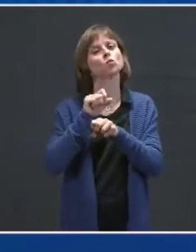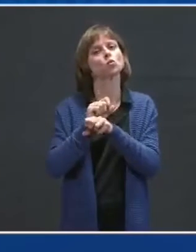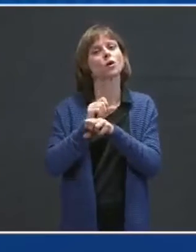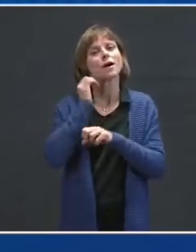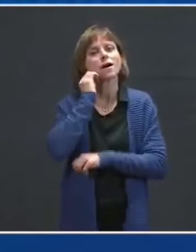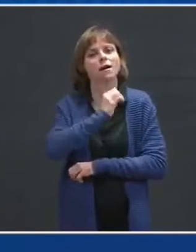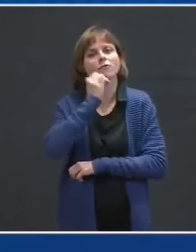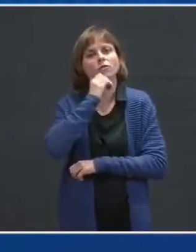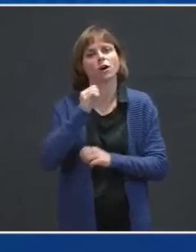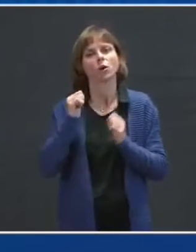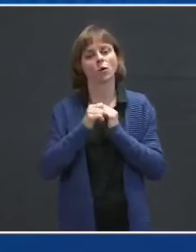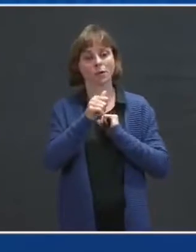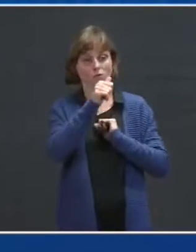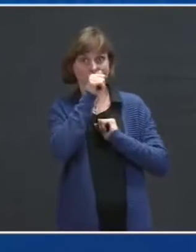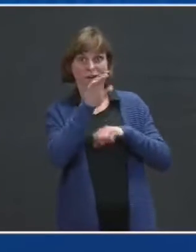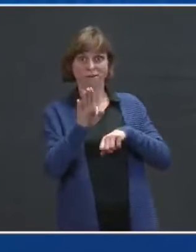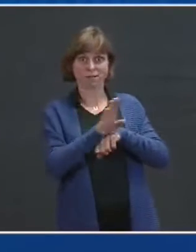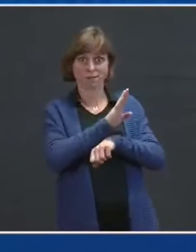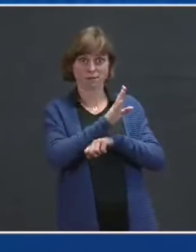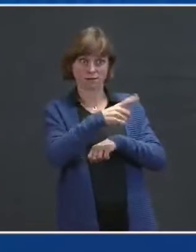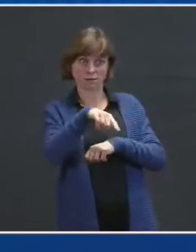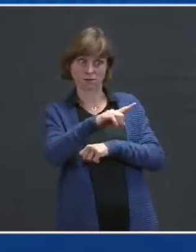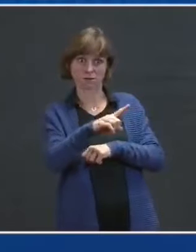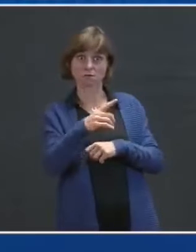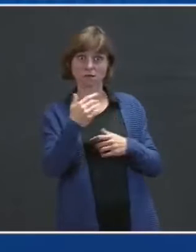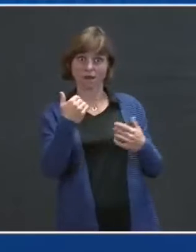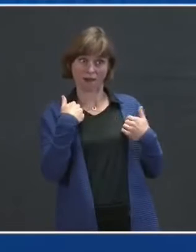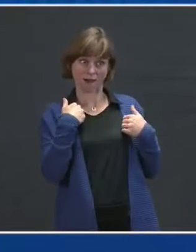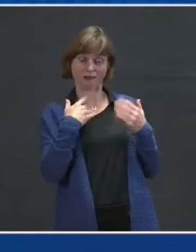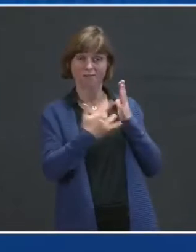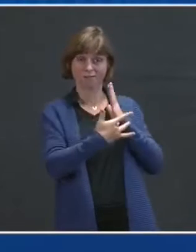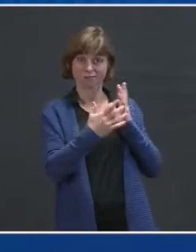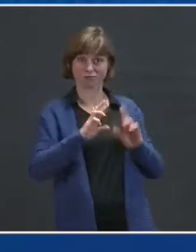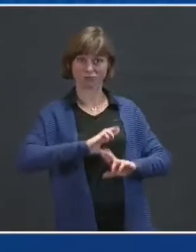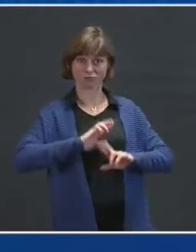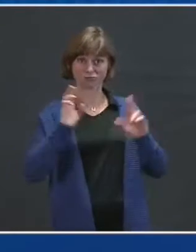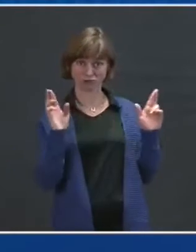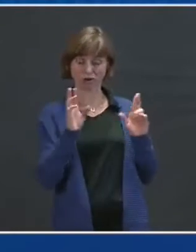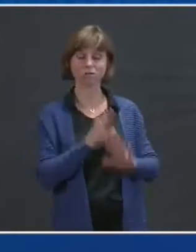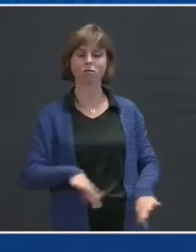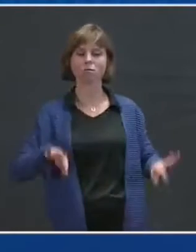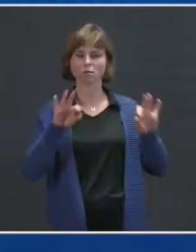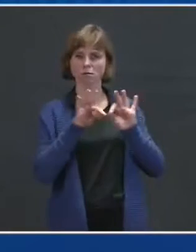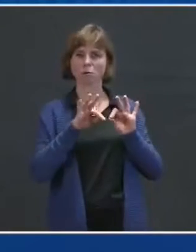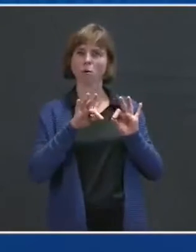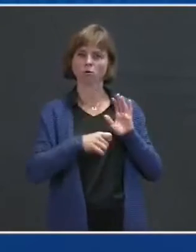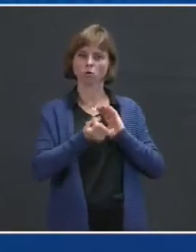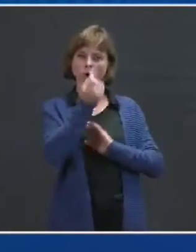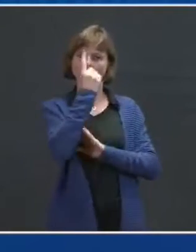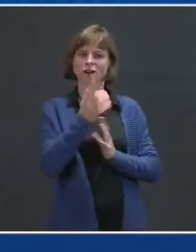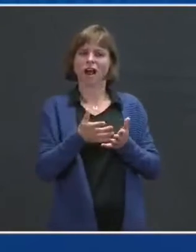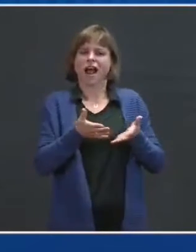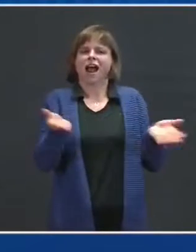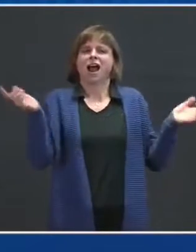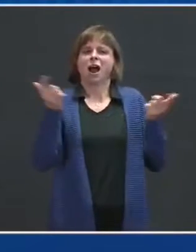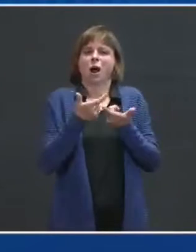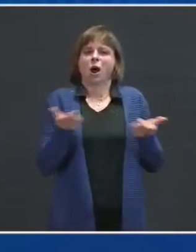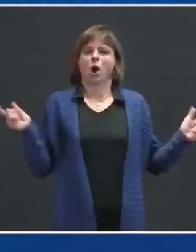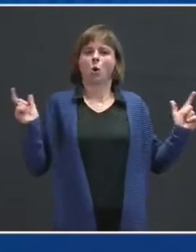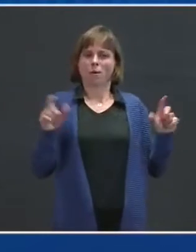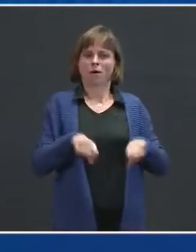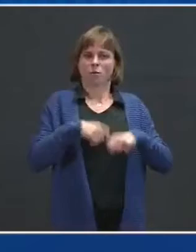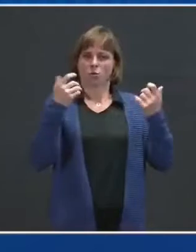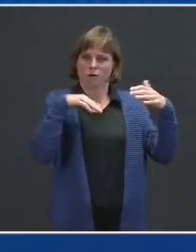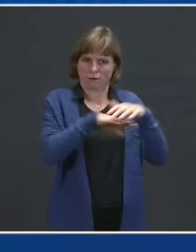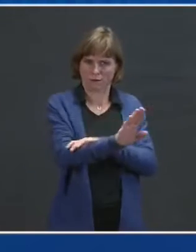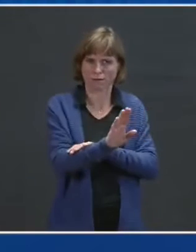with our private sector partners. They have visibility and technology that is key to understanding the scope and scale of compromise. There